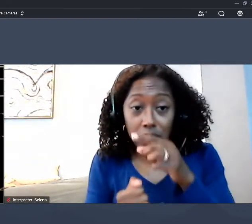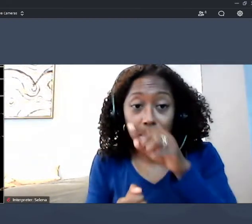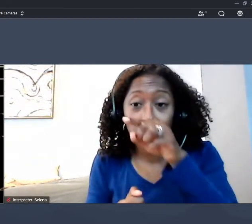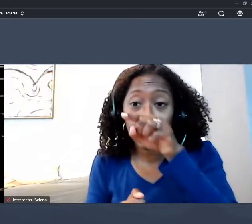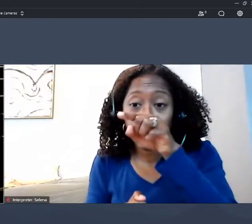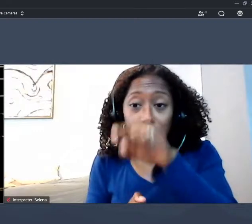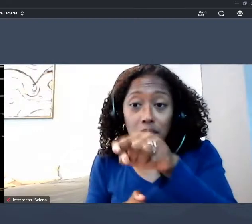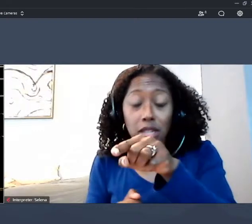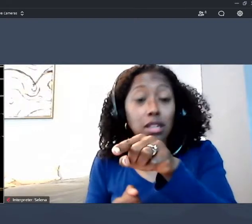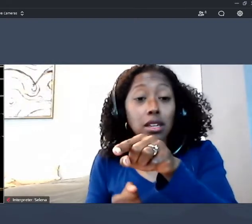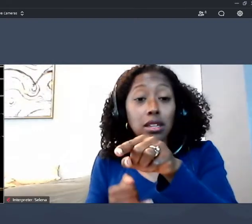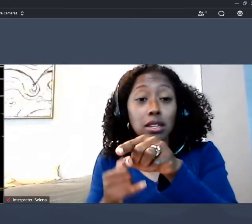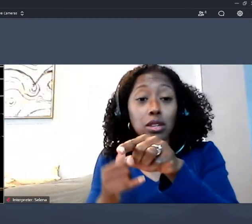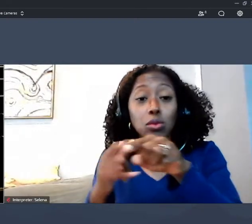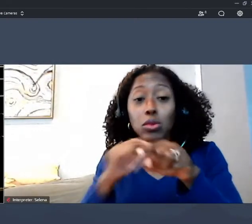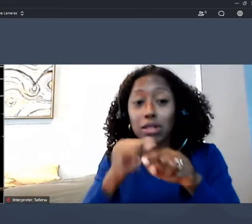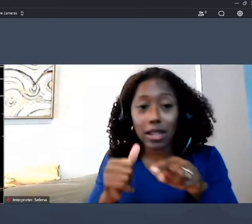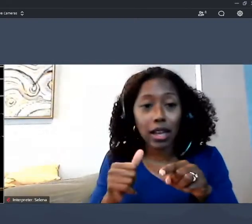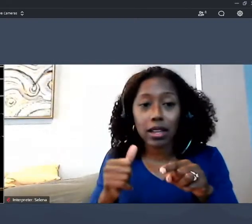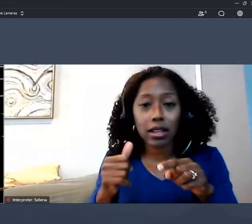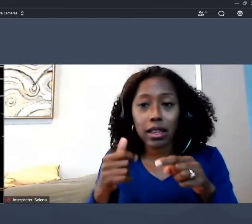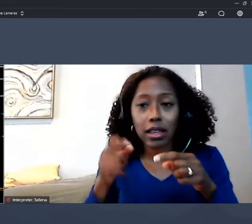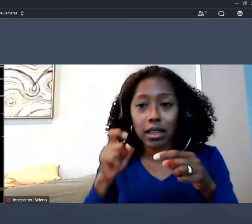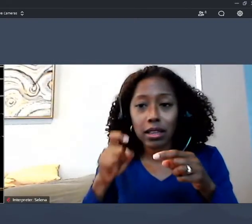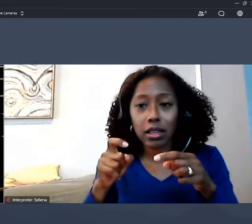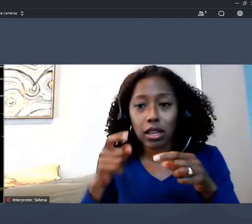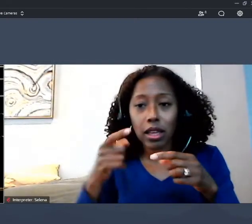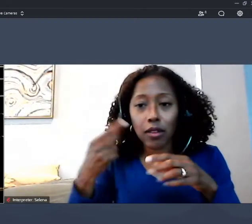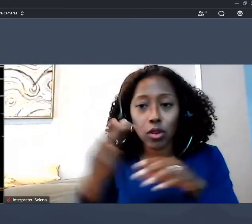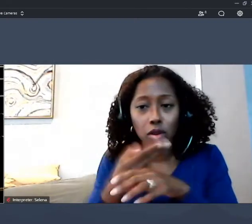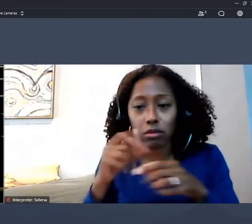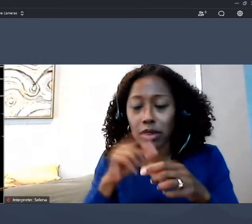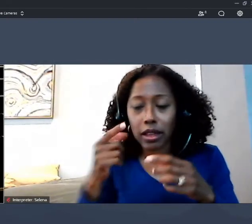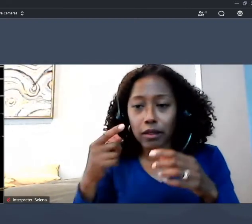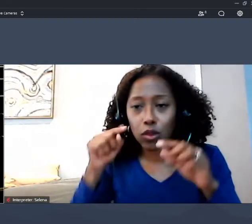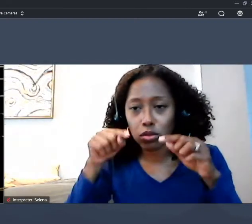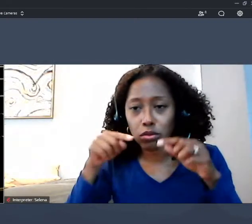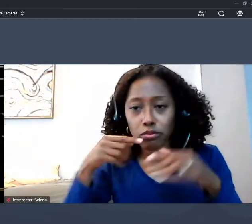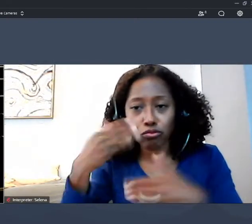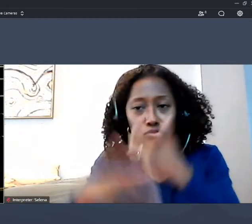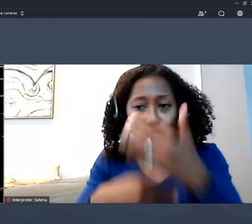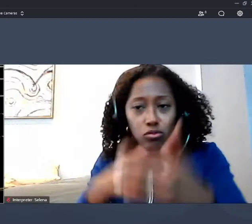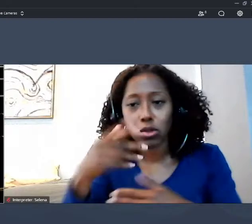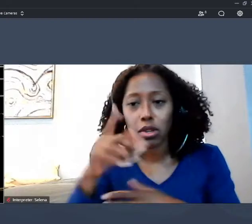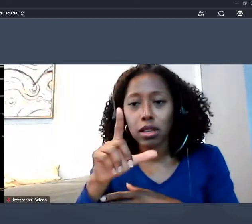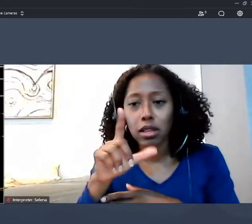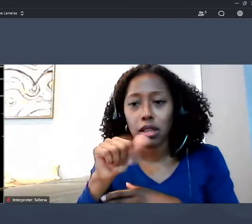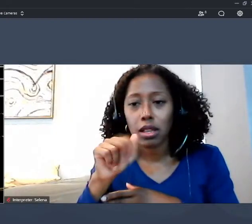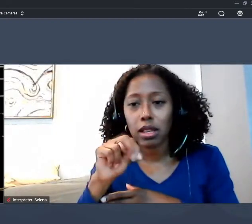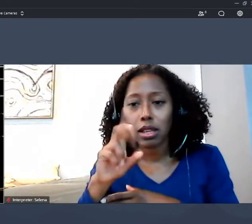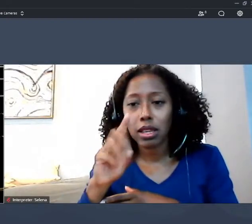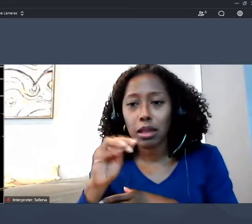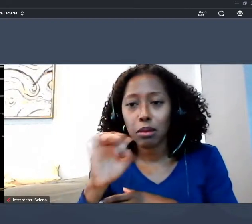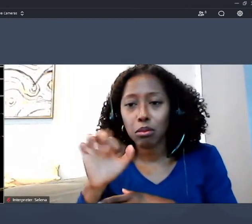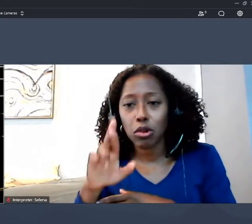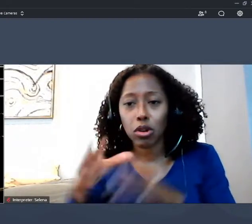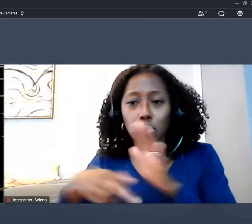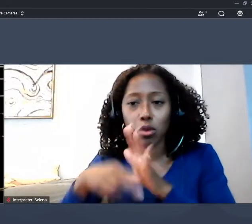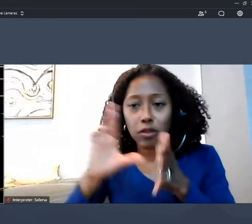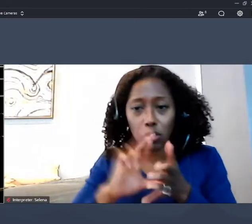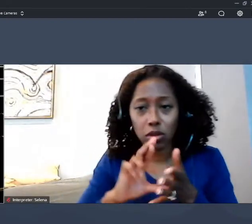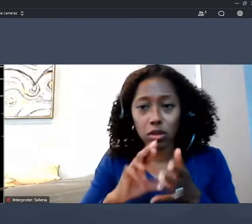subject to Landmarks Commission review. This was a negotiation hammered out in part by this body, but primarily